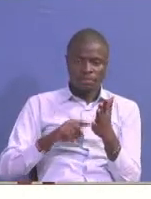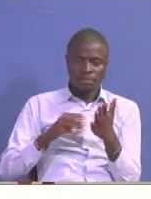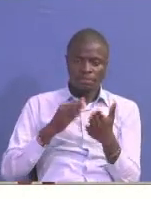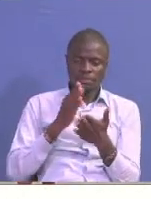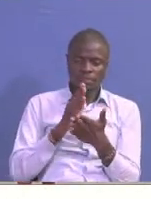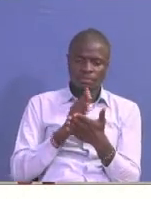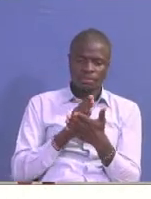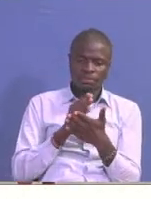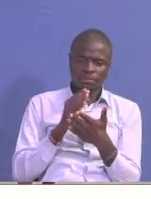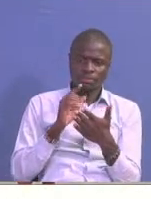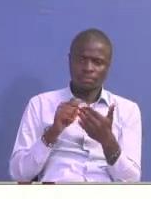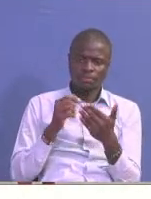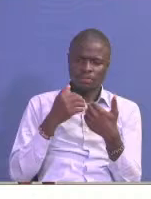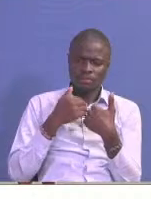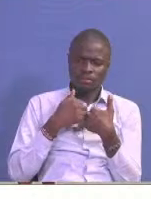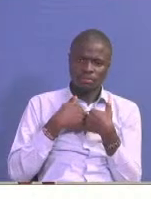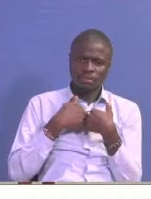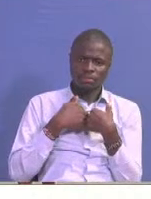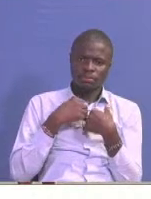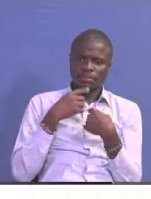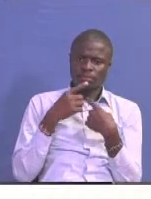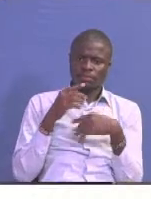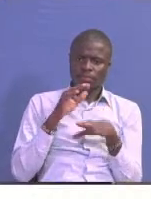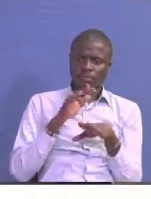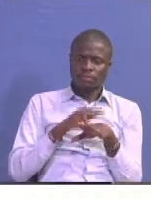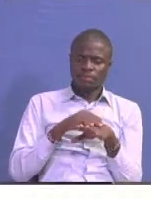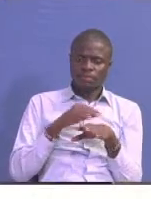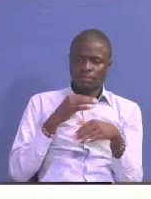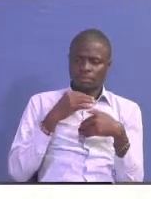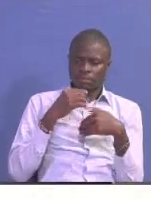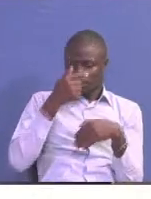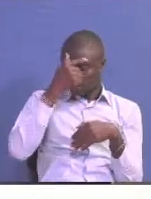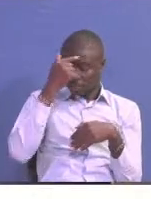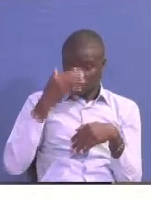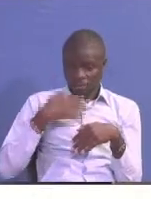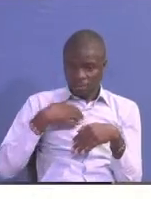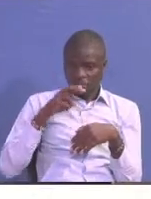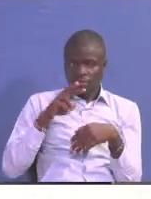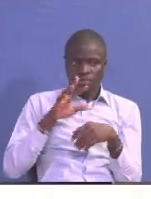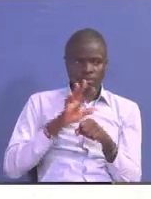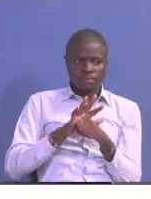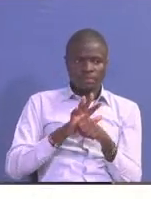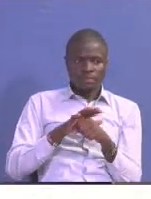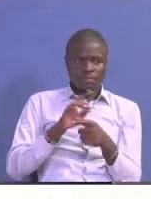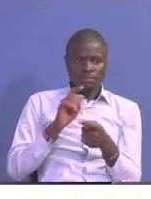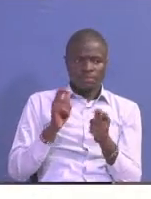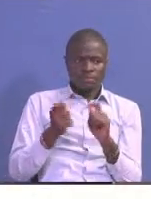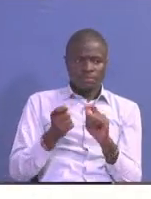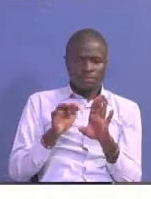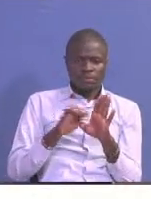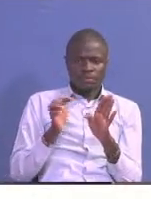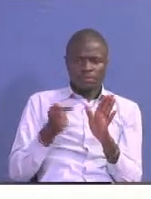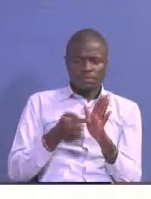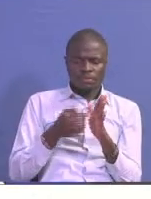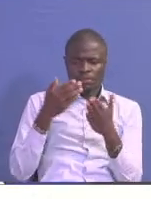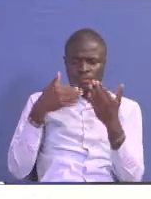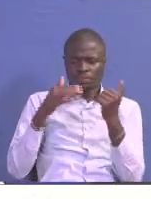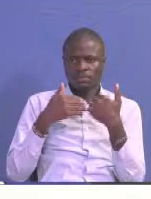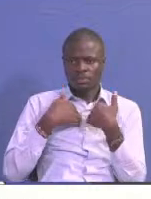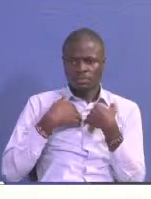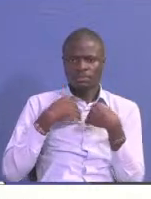I've seen a lot of transformation in this particular university. I know there have been a